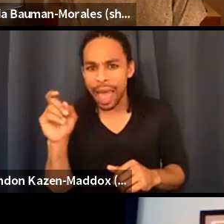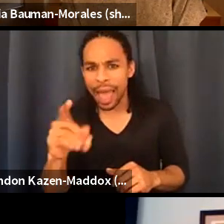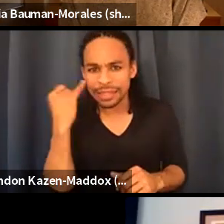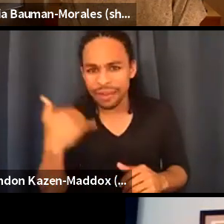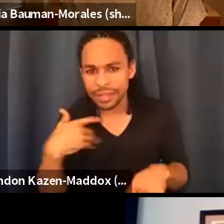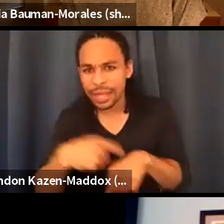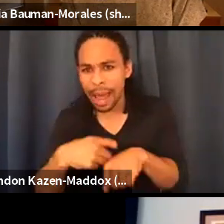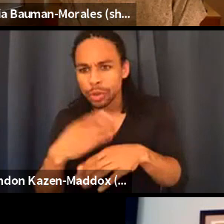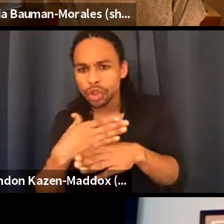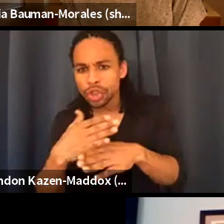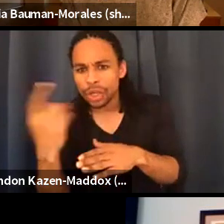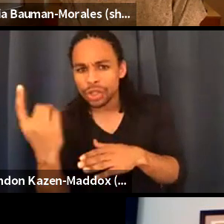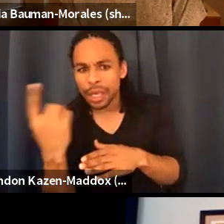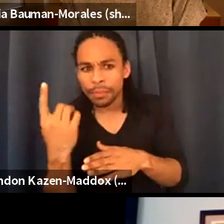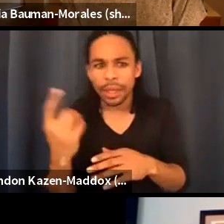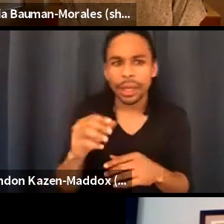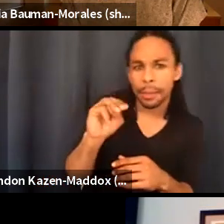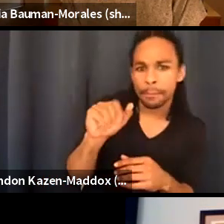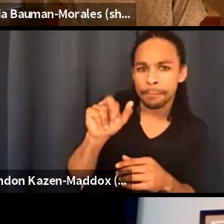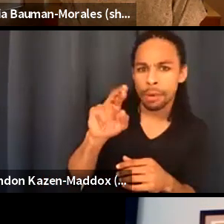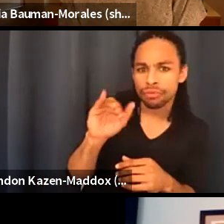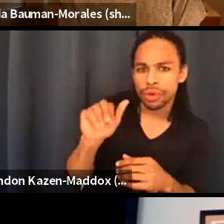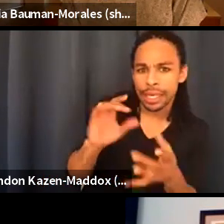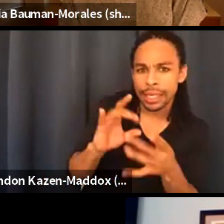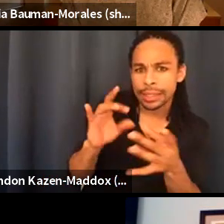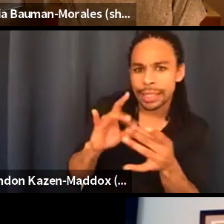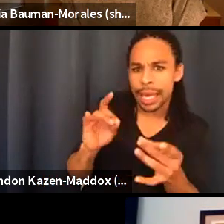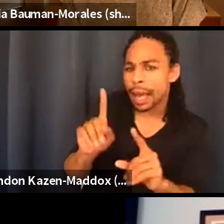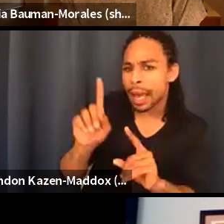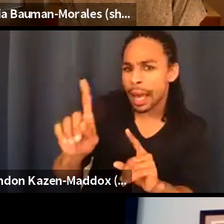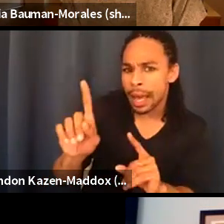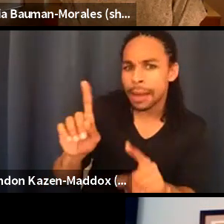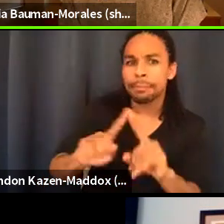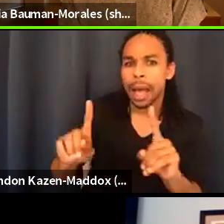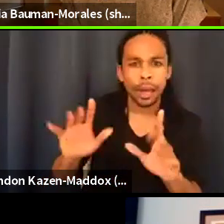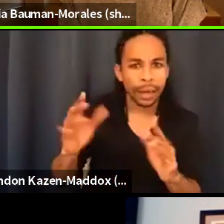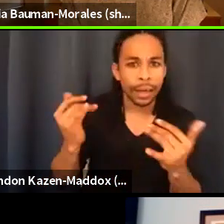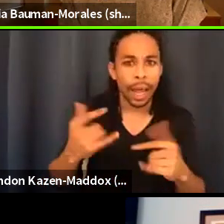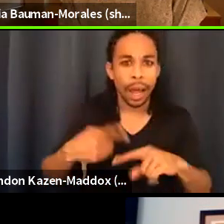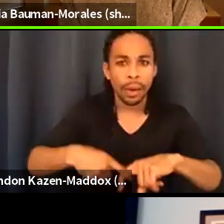You go ahead, it's the lag of our machines. You go ahead, Miguel, and then I will.